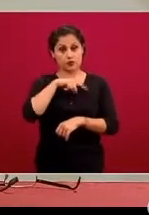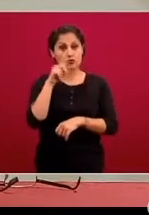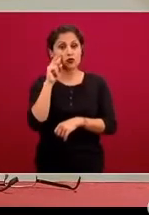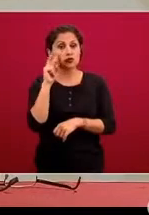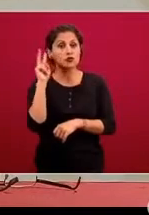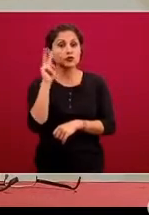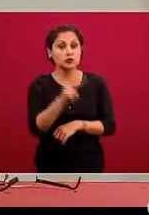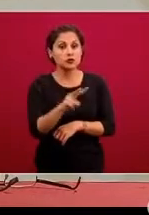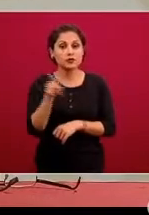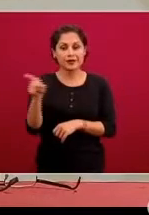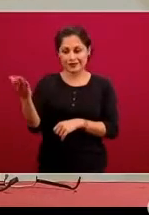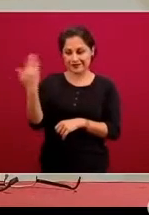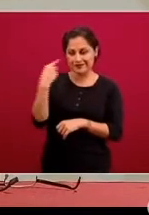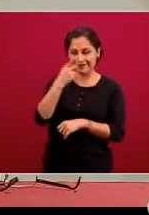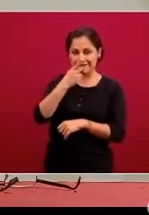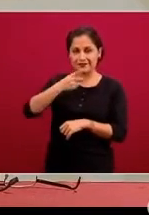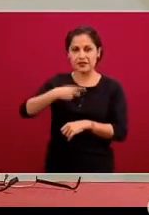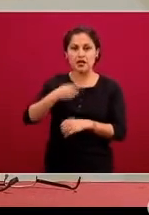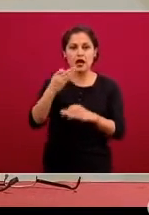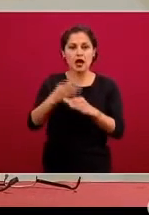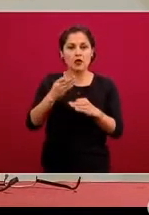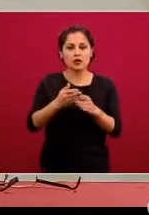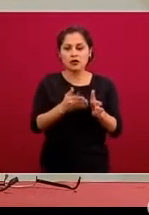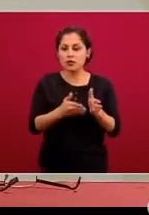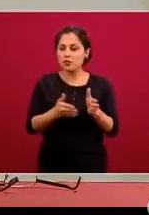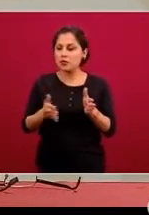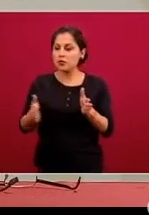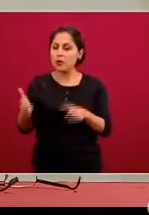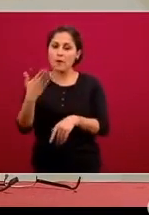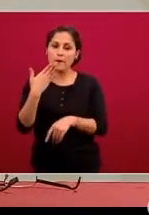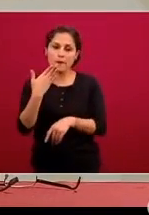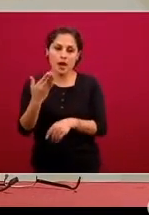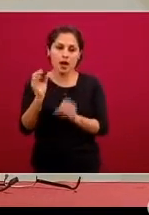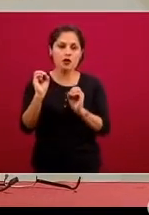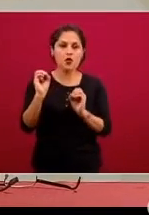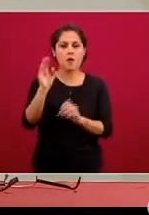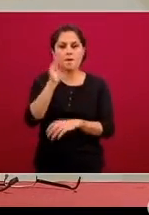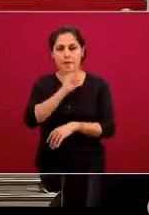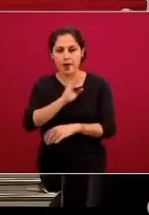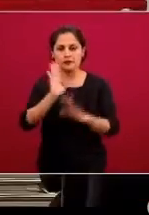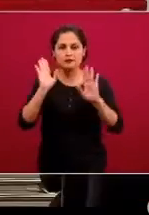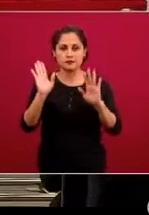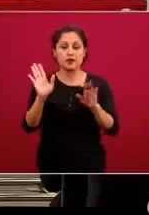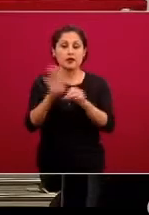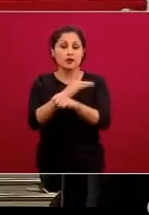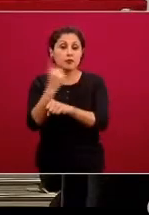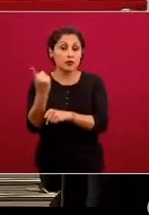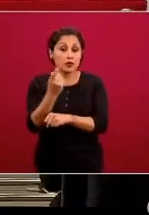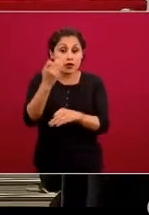monitored, and we had seen how this mobility has actually decreased.